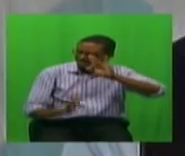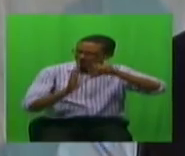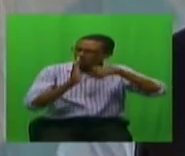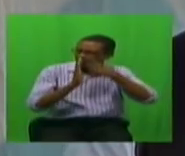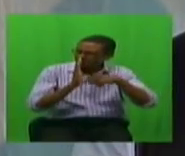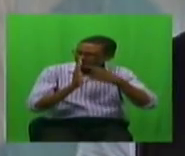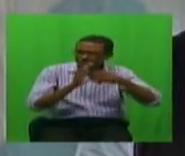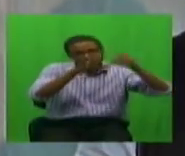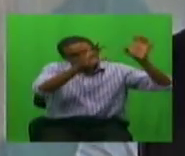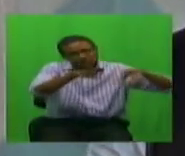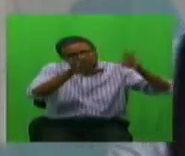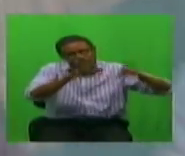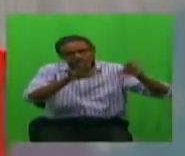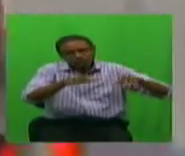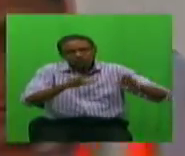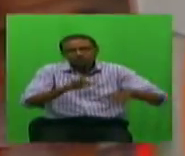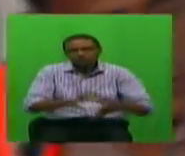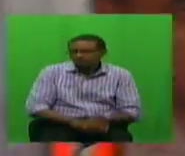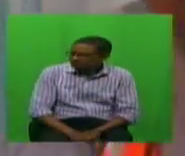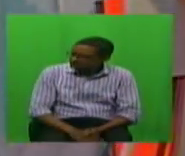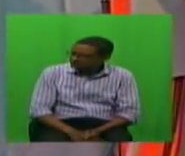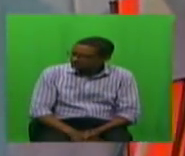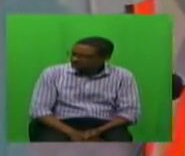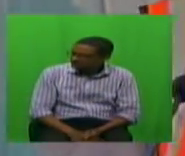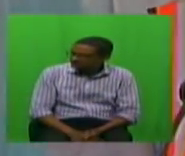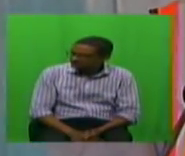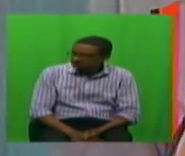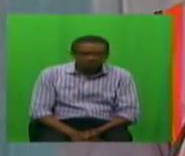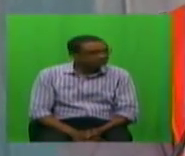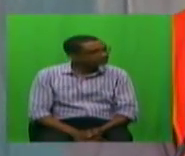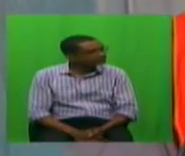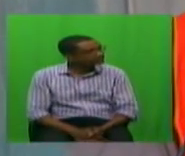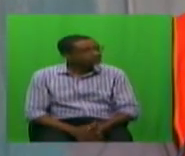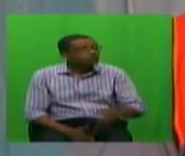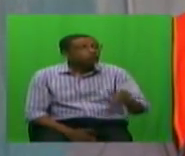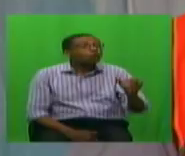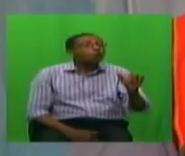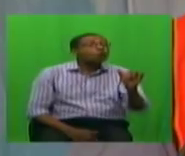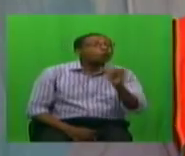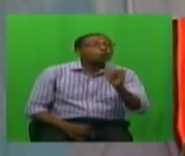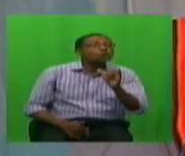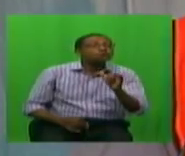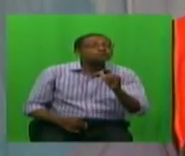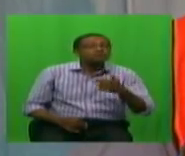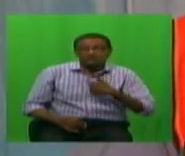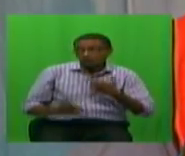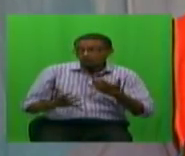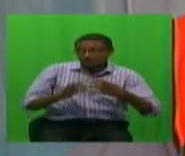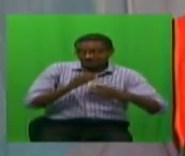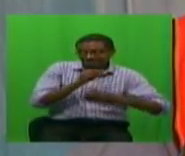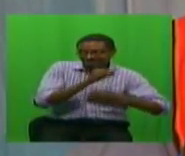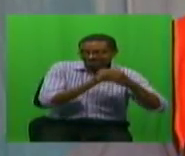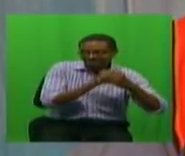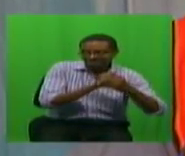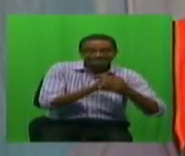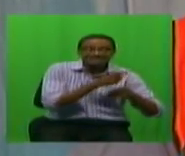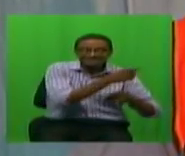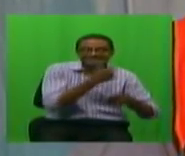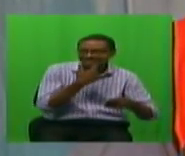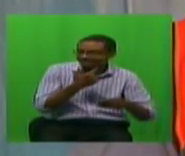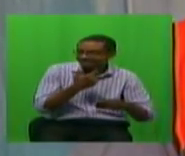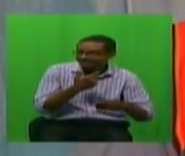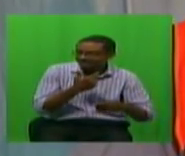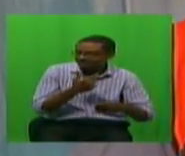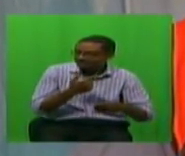about that. If I could just add to what the minister said. If you look at where the highway breached, it was at the Caroni